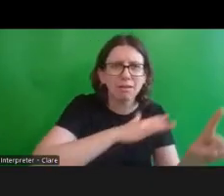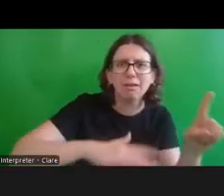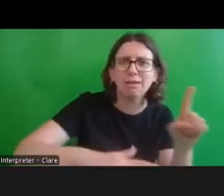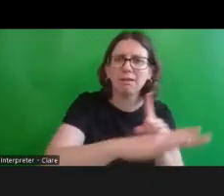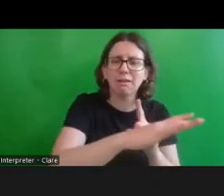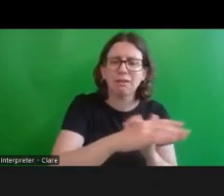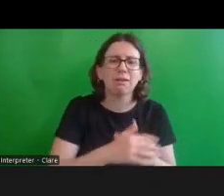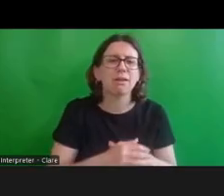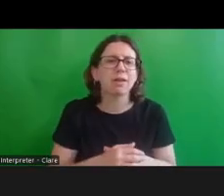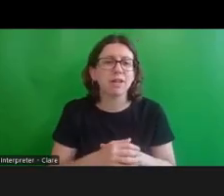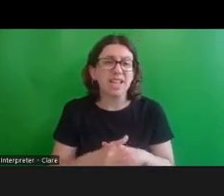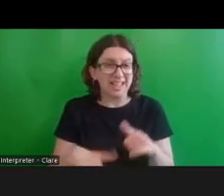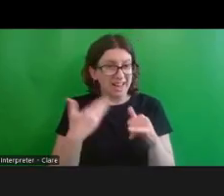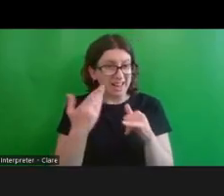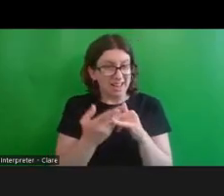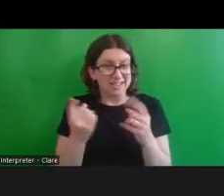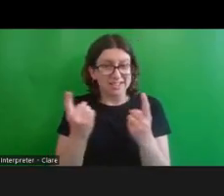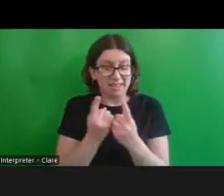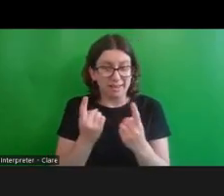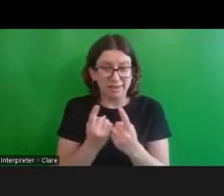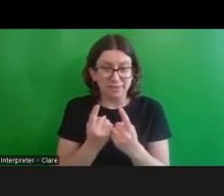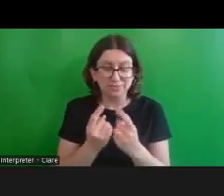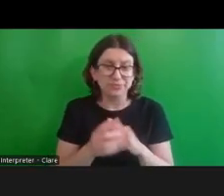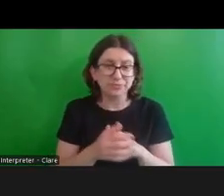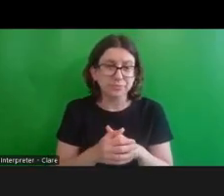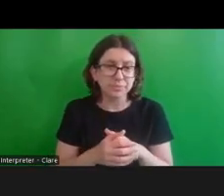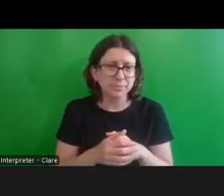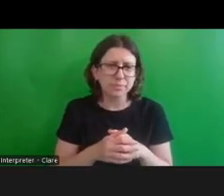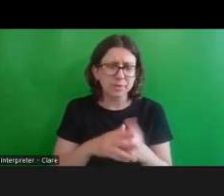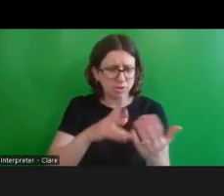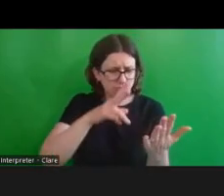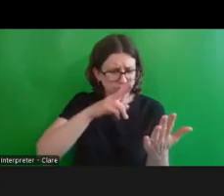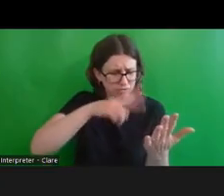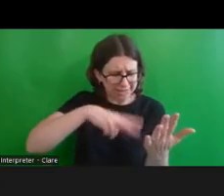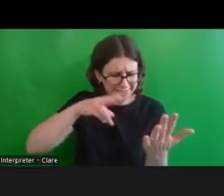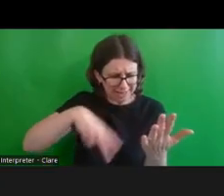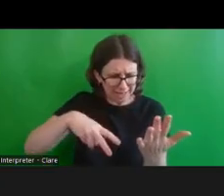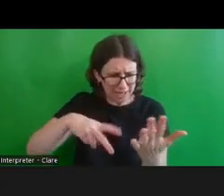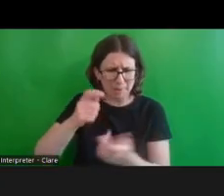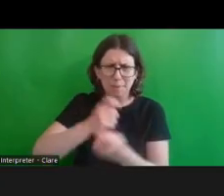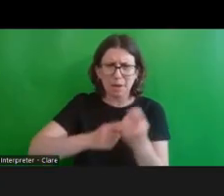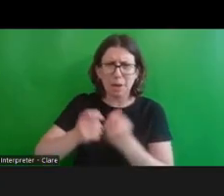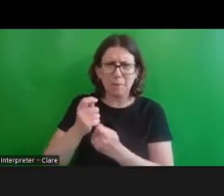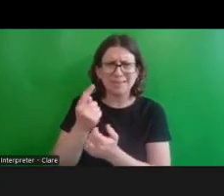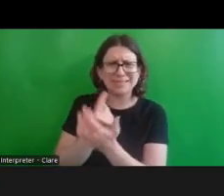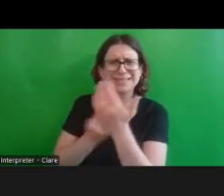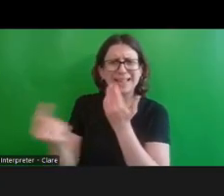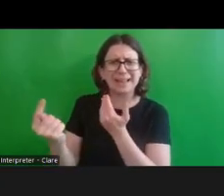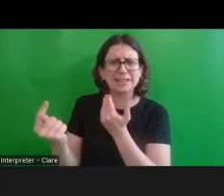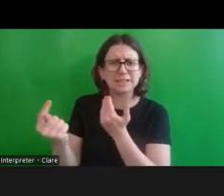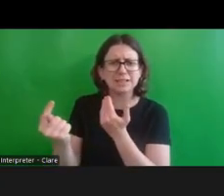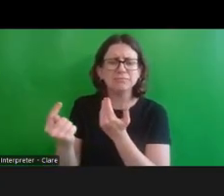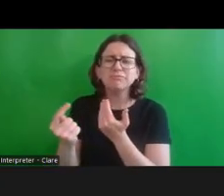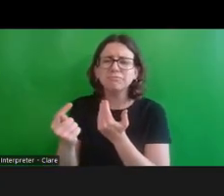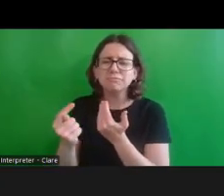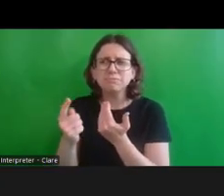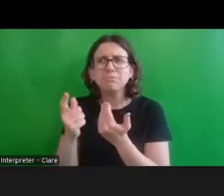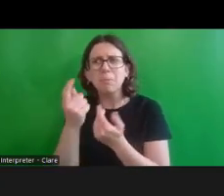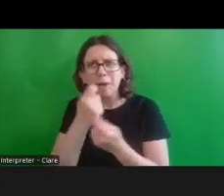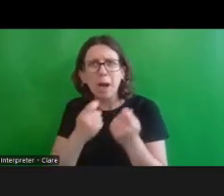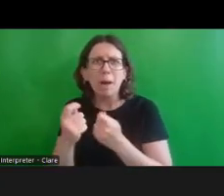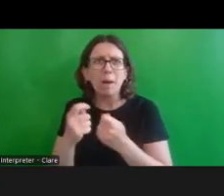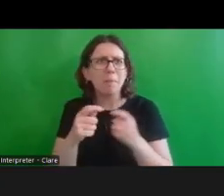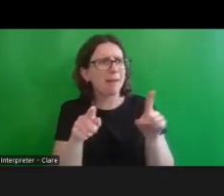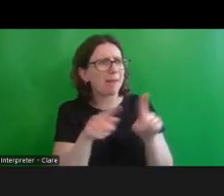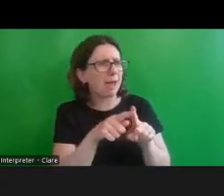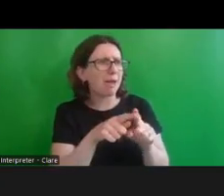lastly, taking reading away from a specific, distinct world of reading to where we think culture is, and be that sport or TV or film